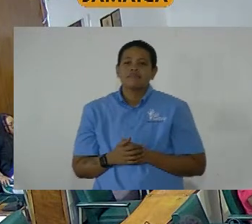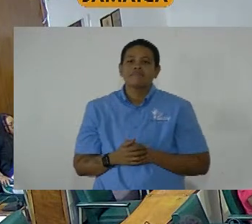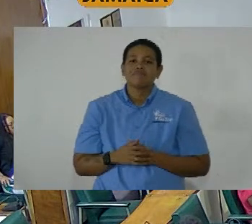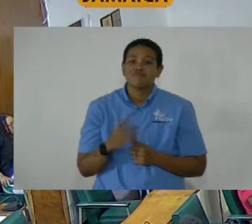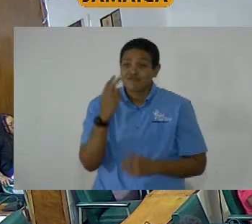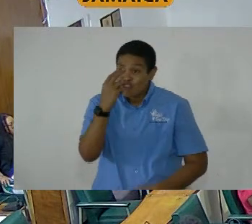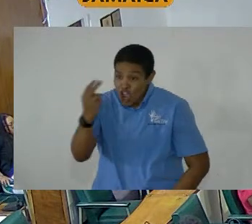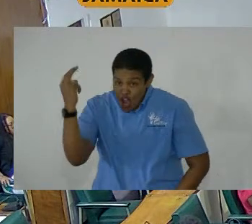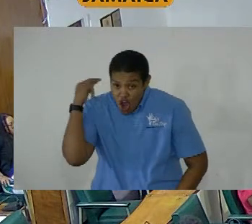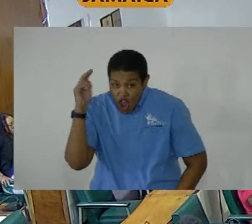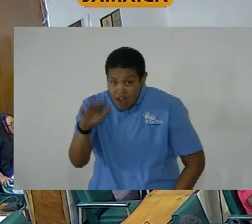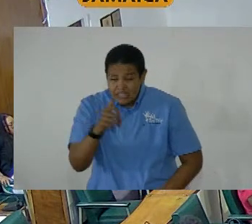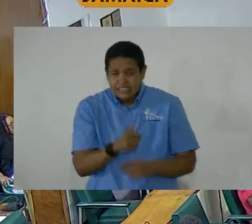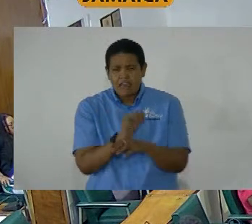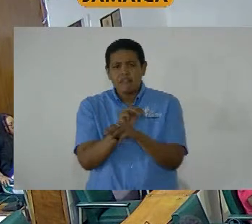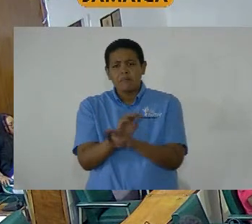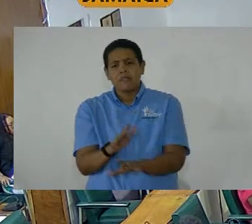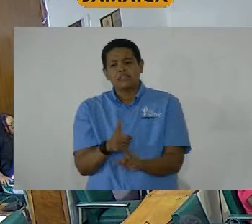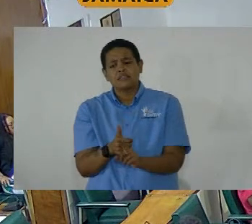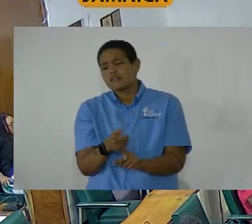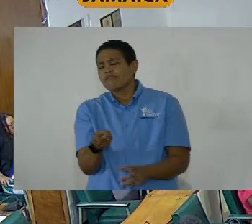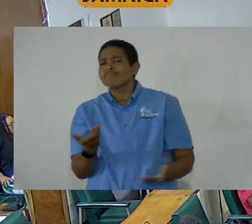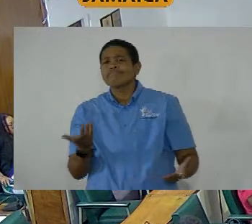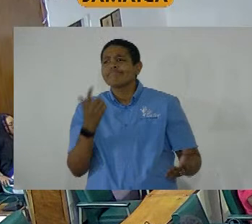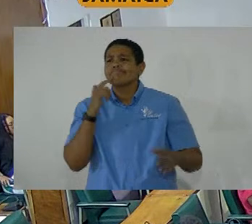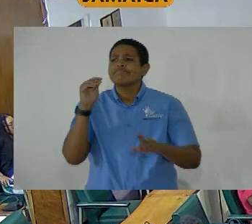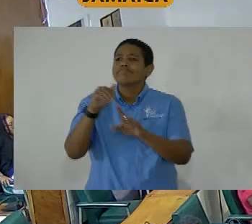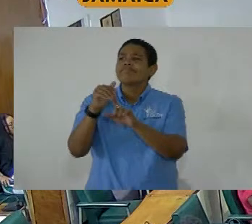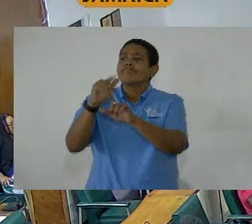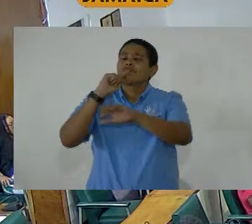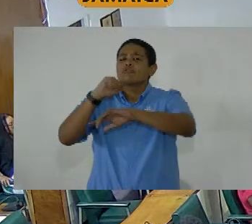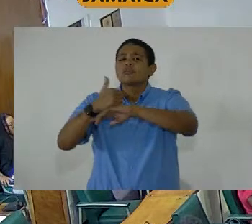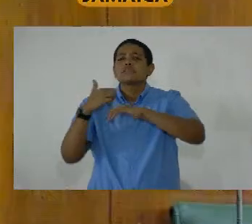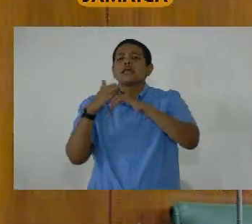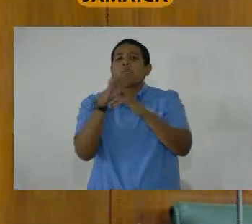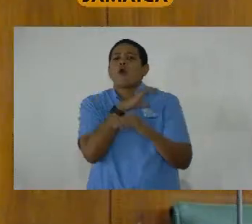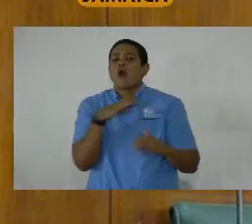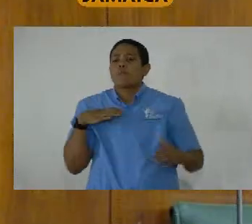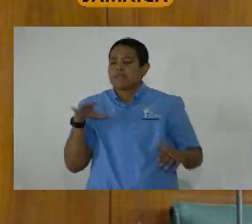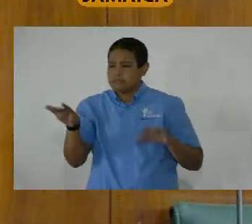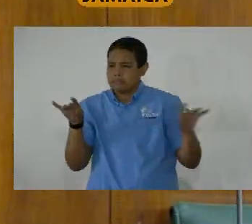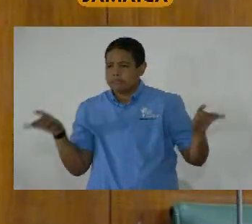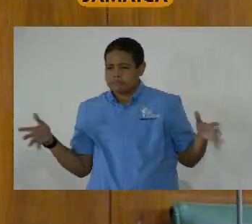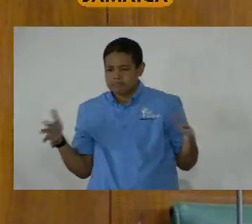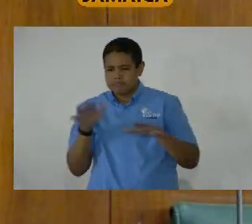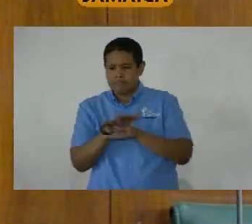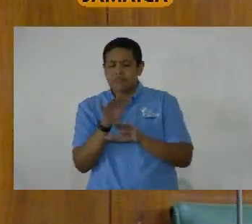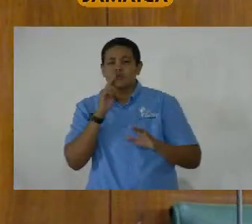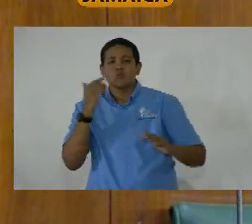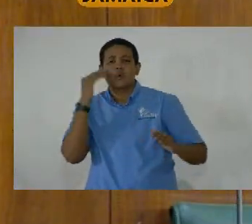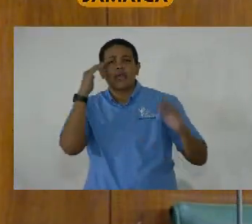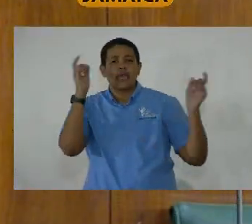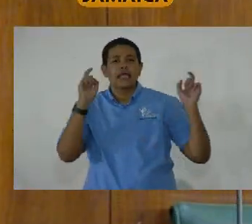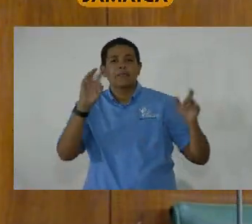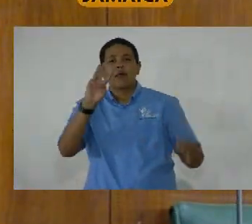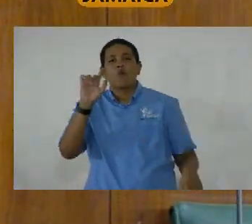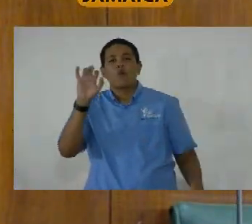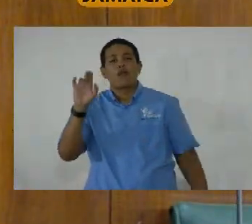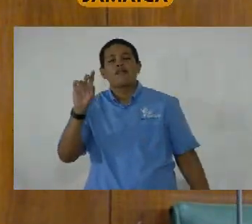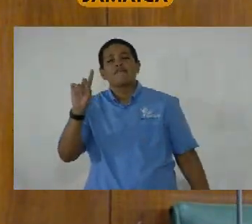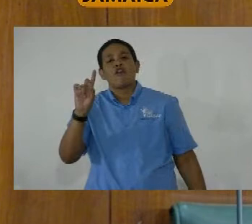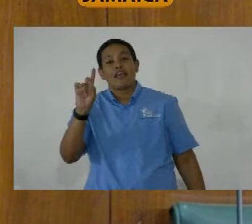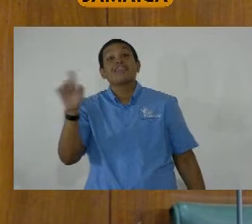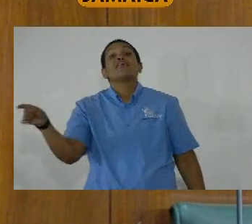Recall, Madam Speaker, that the Minister called for the establishment of a committee to be headed by Mr. Wilfred Bagaloo